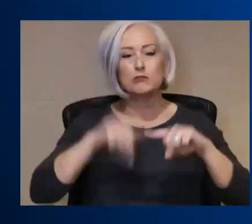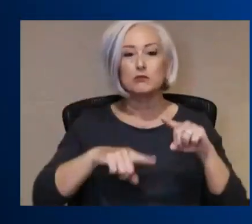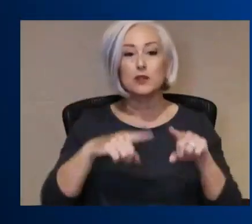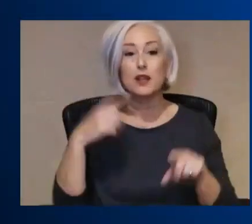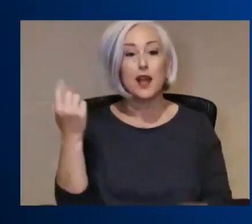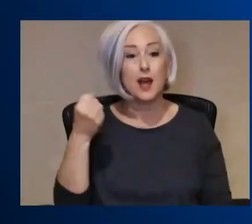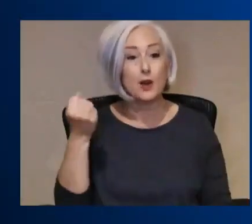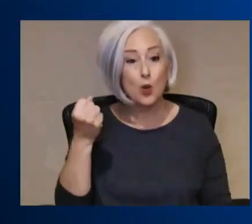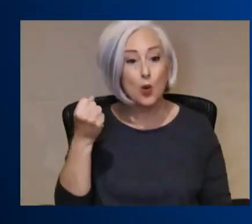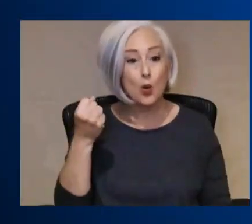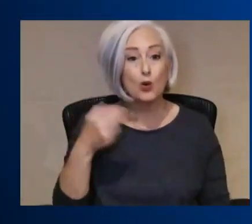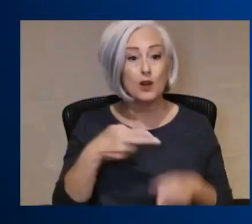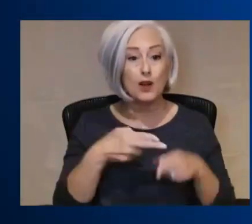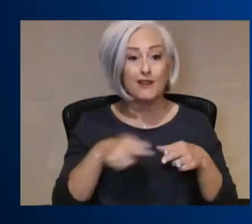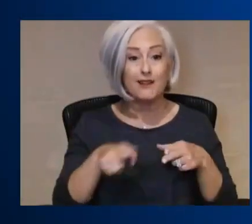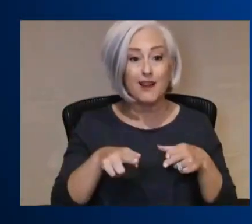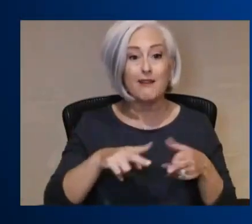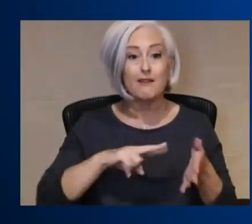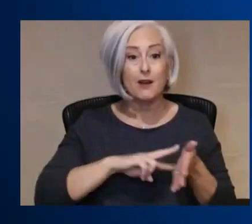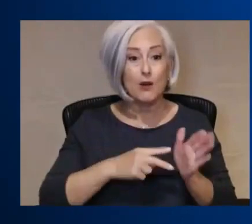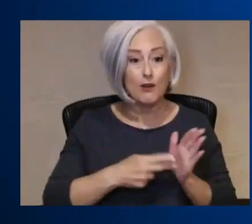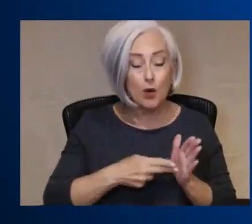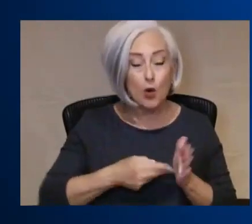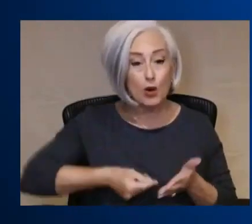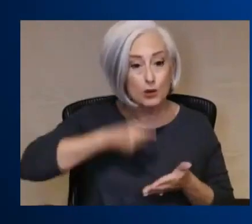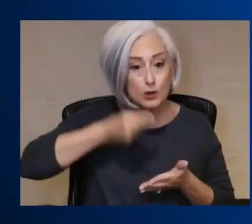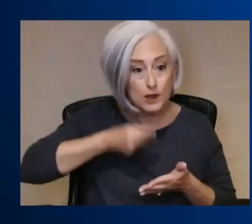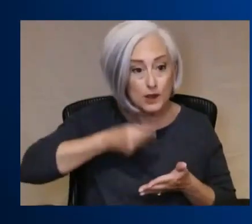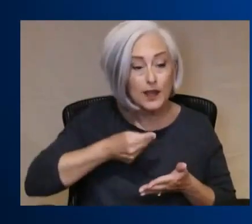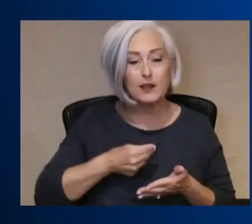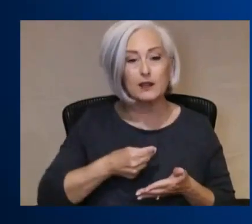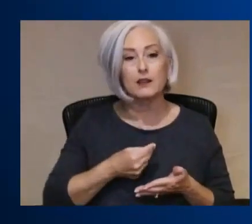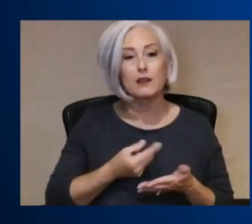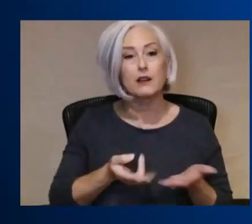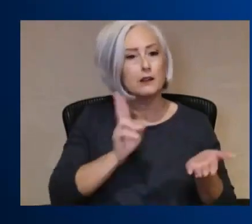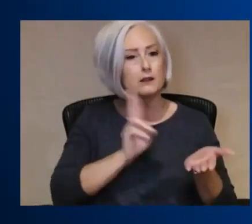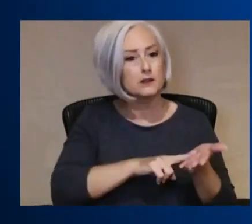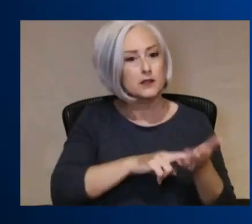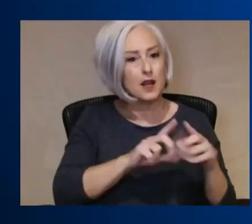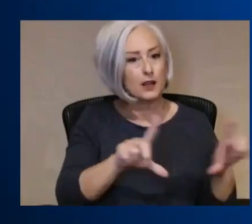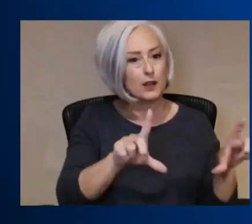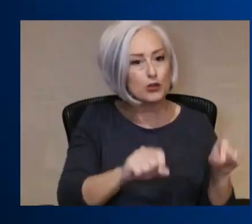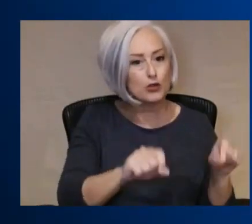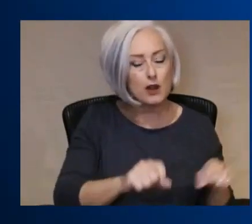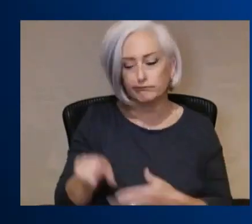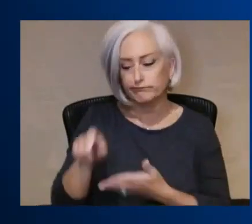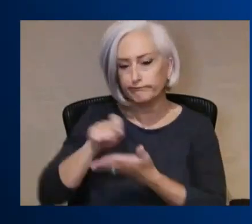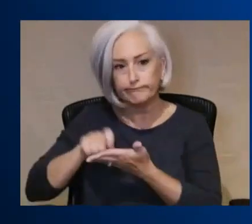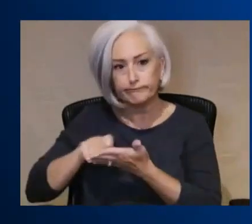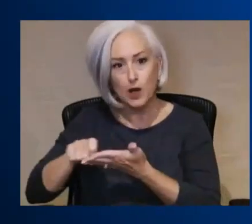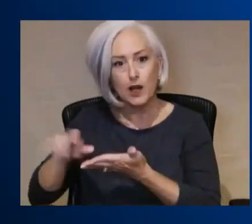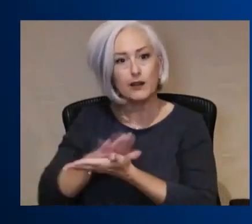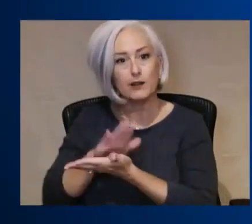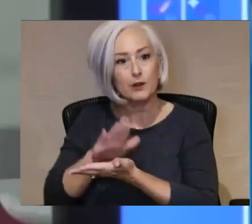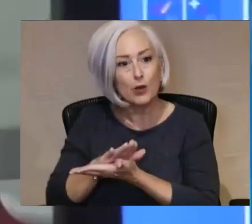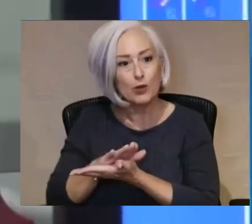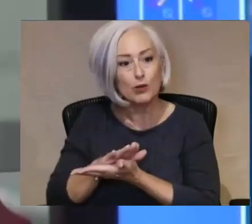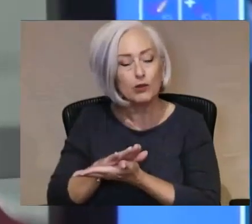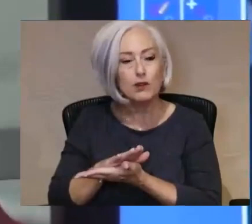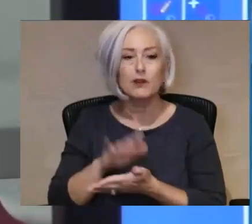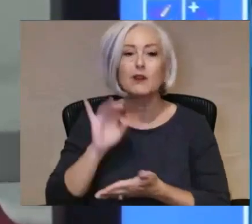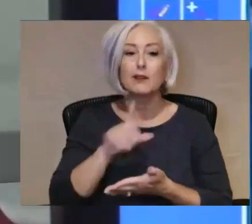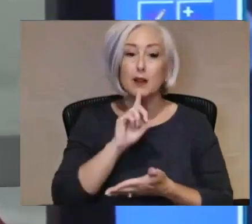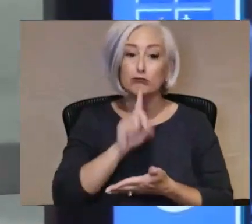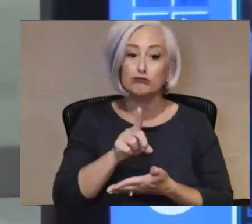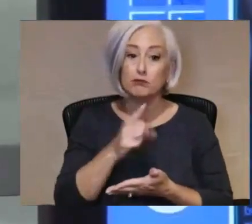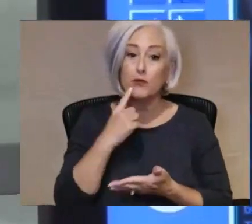to eat, or do a simple thing like writing a note or signing a check. It's a reality for a lot of people, and now